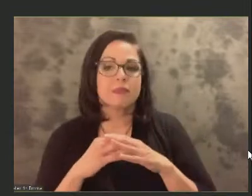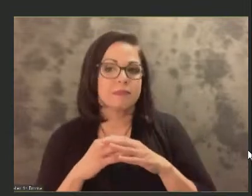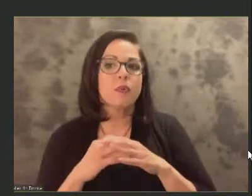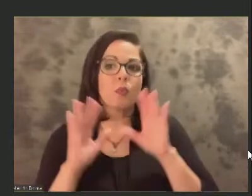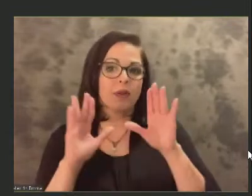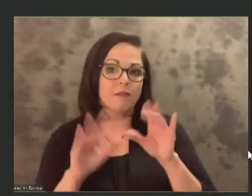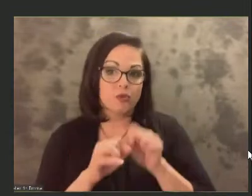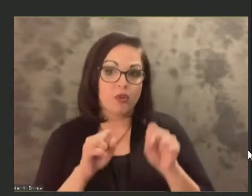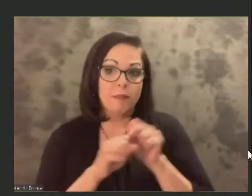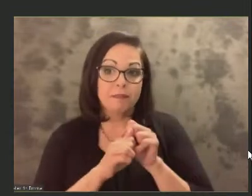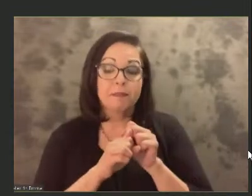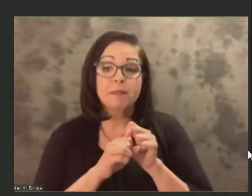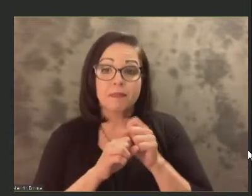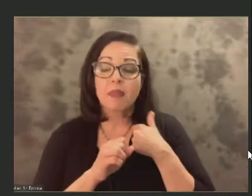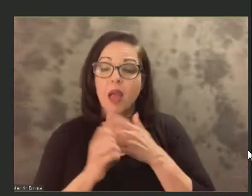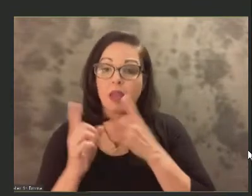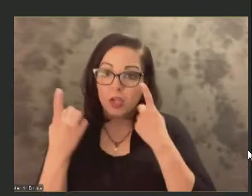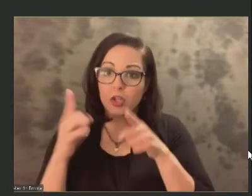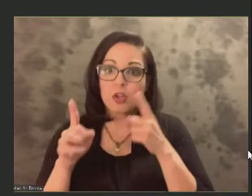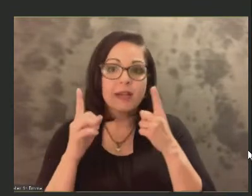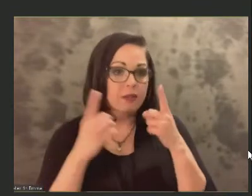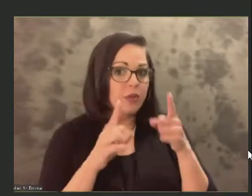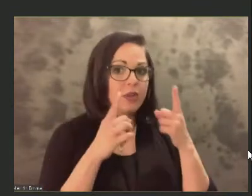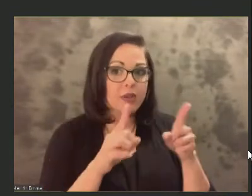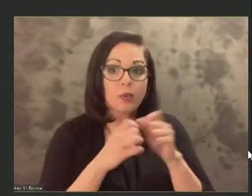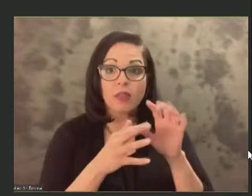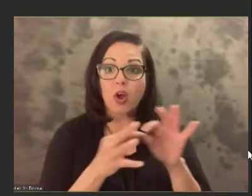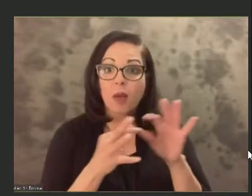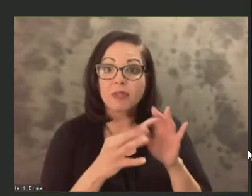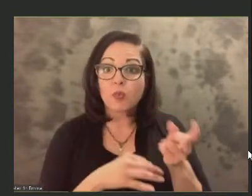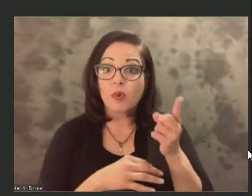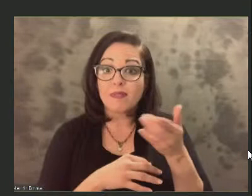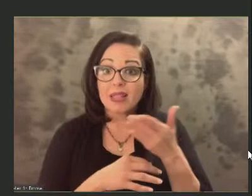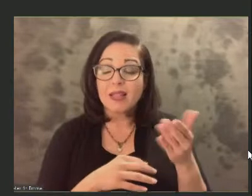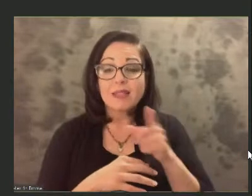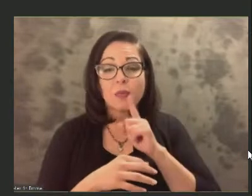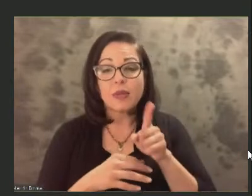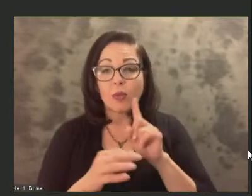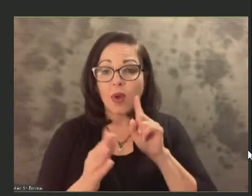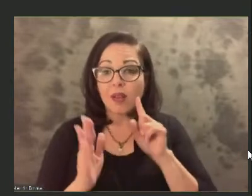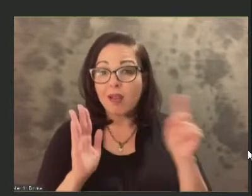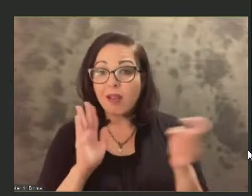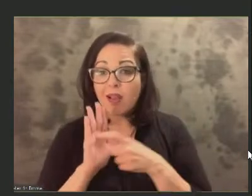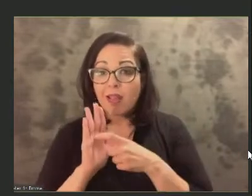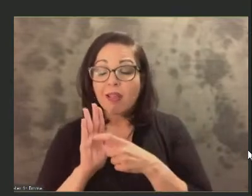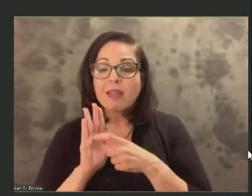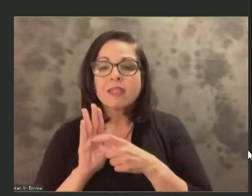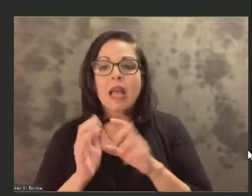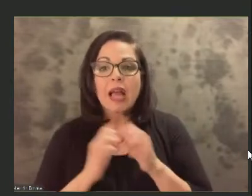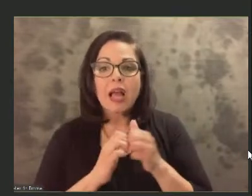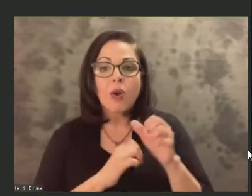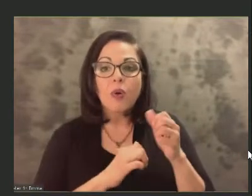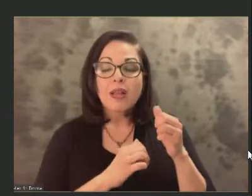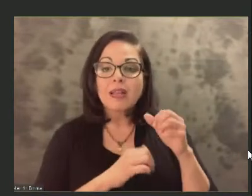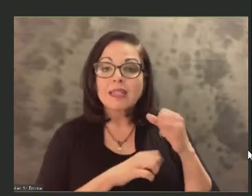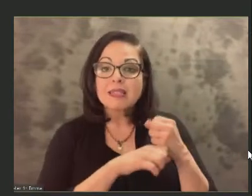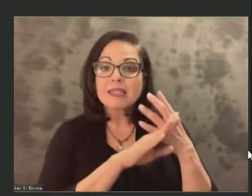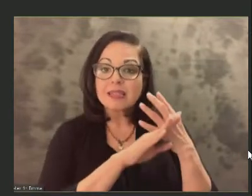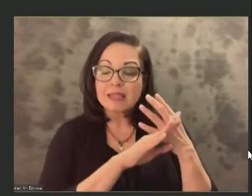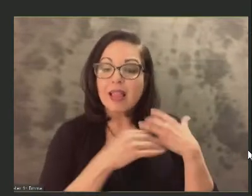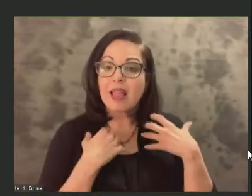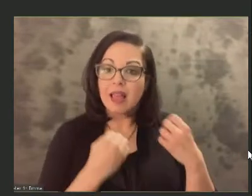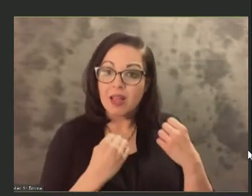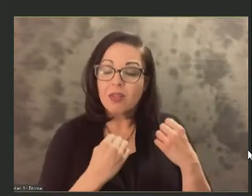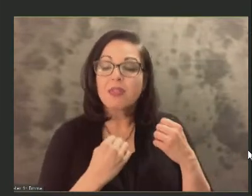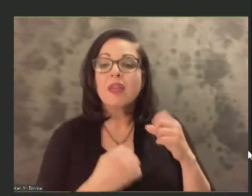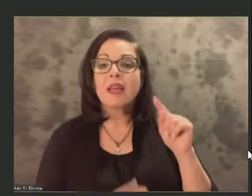agree with the comments made already. One of the ones I want to highlight really is how telemedicine and telehealth really have